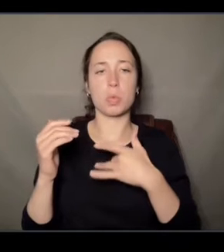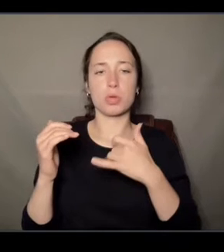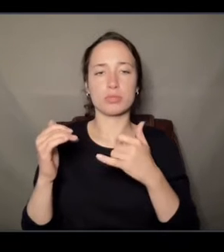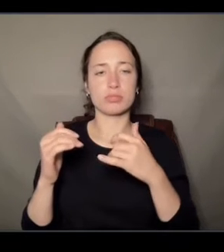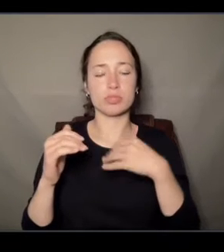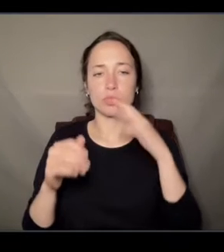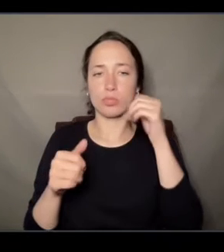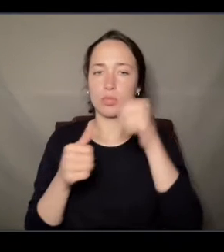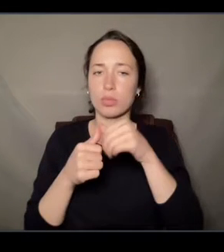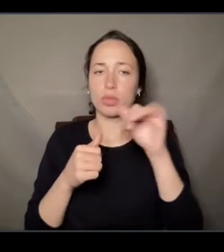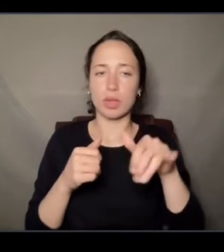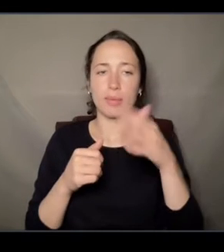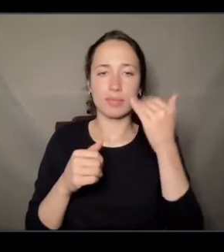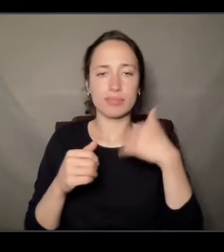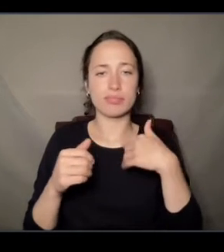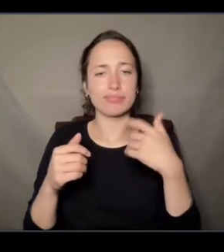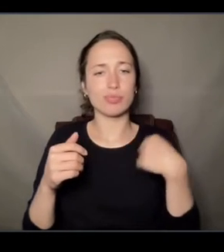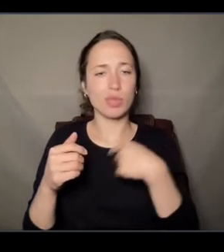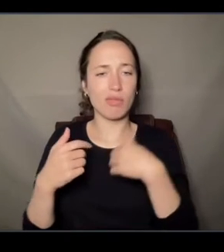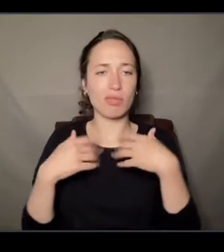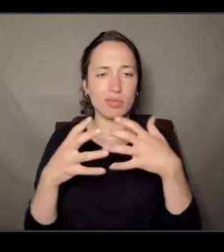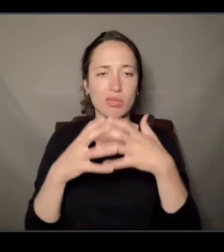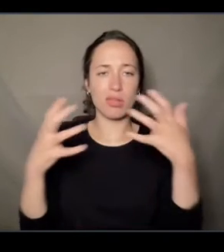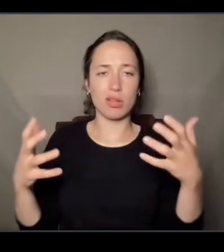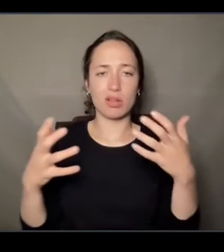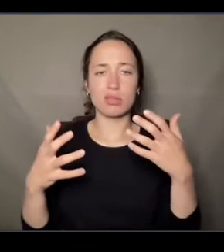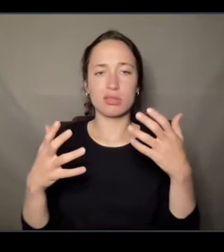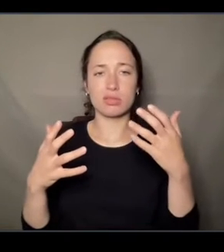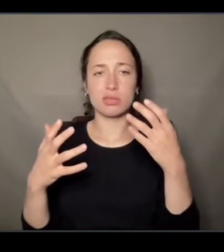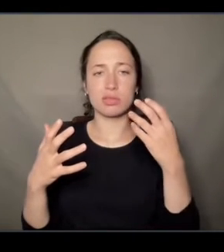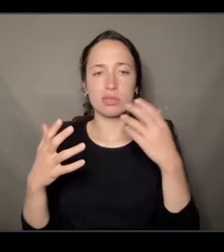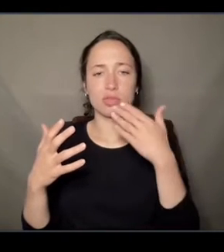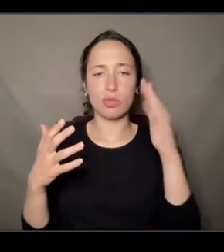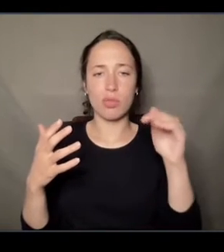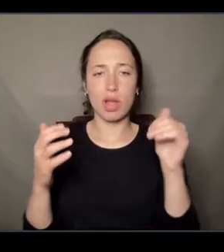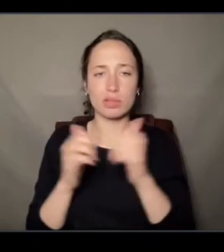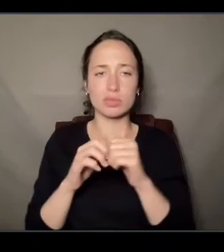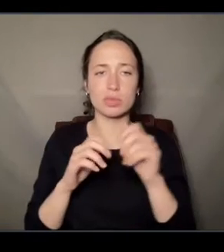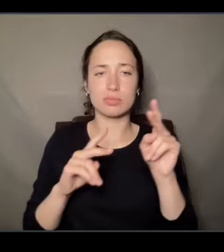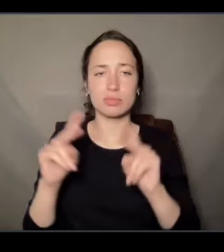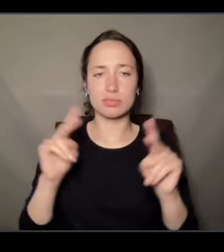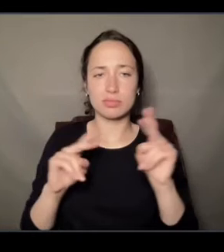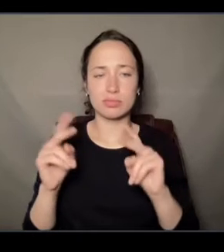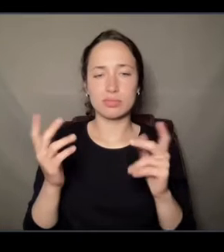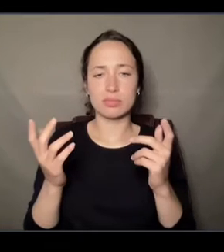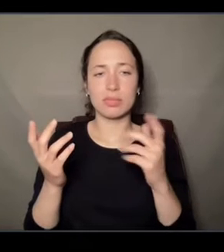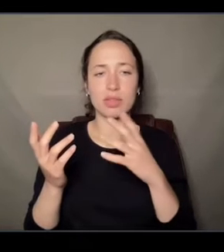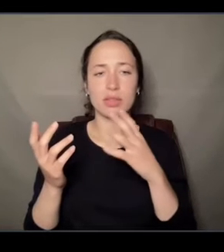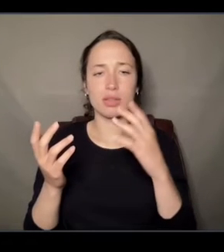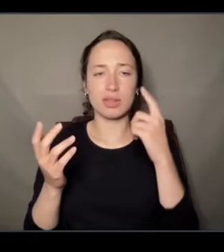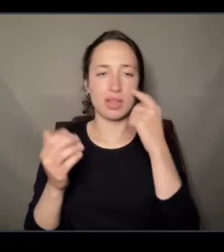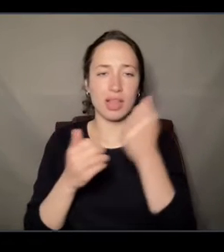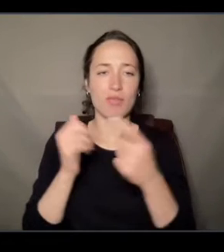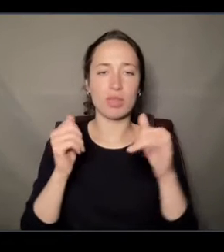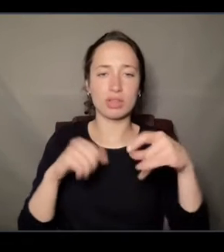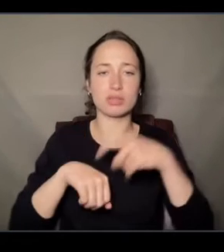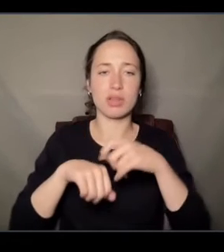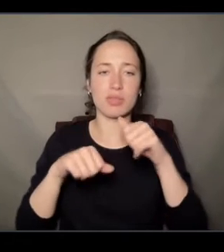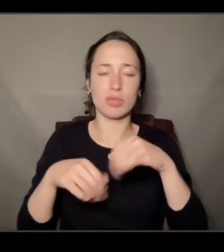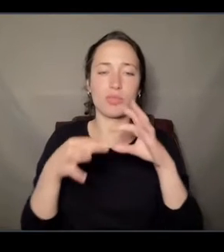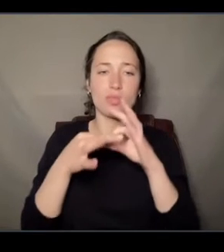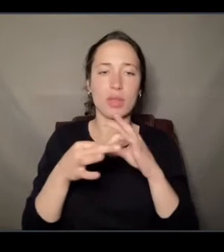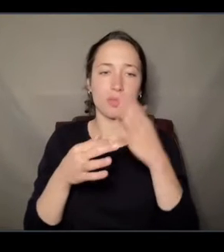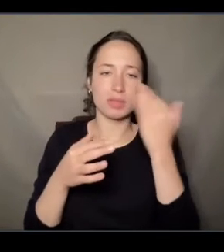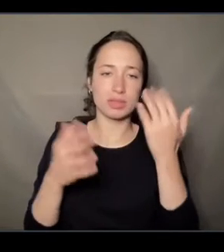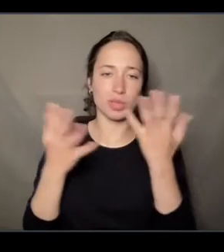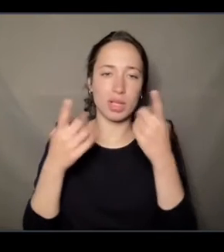with me because, you know, we have lots of goodbyes with people. And I think everyone at this time